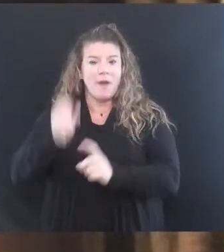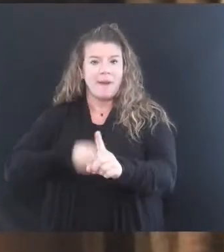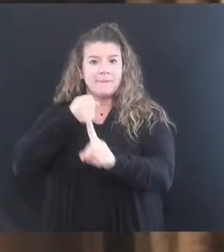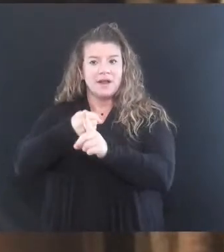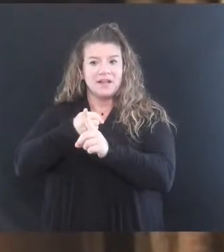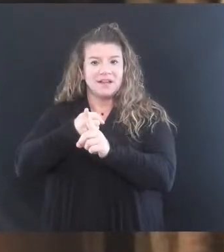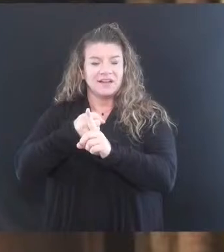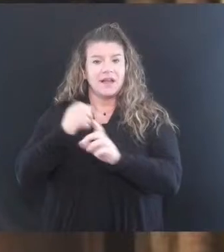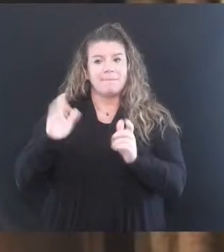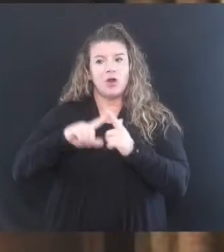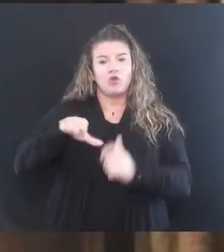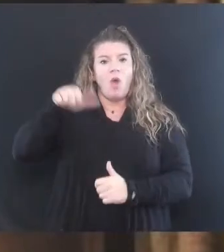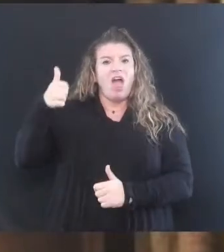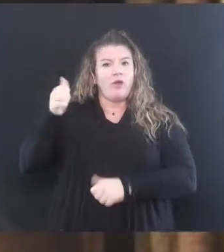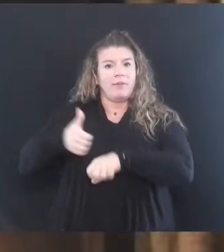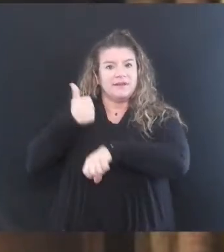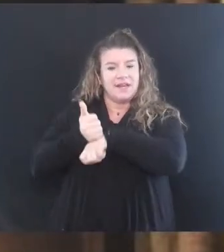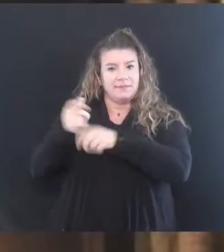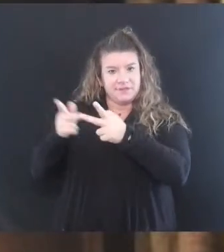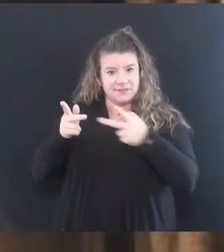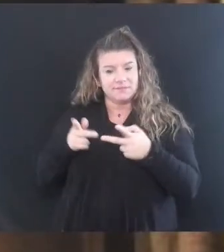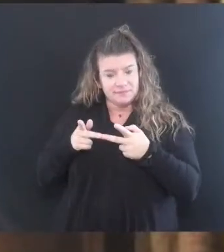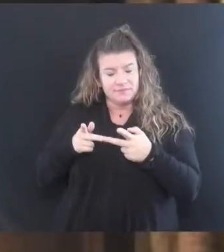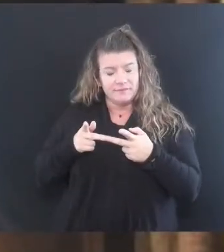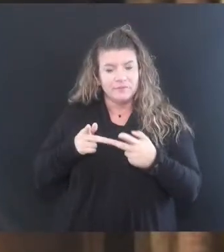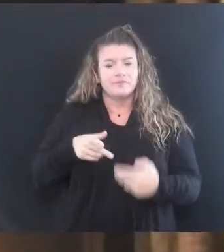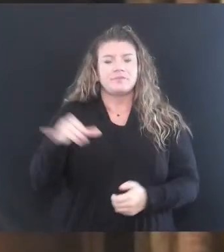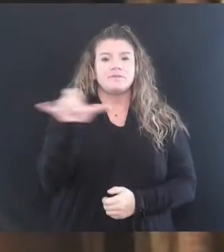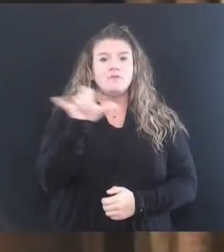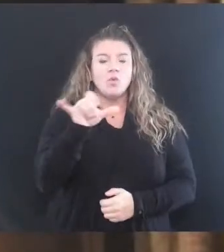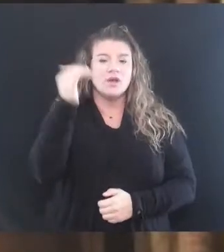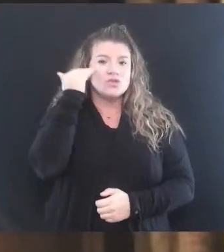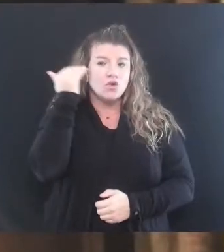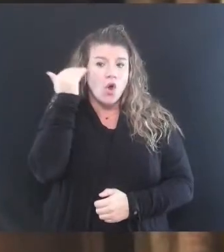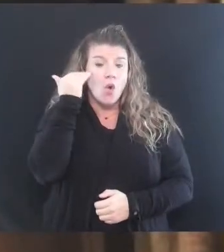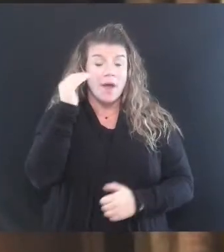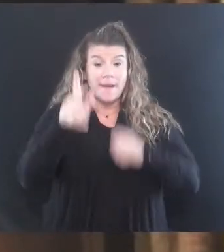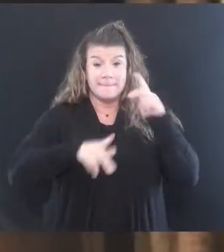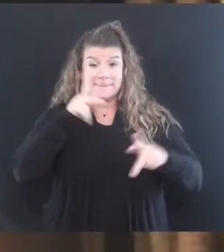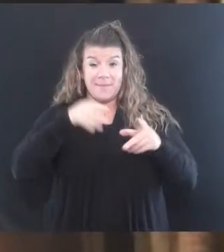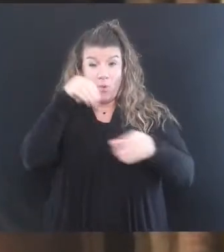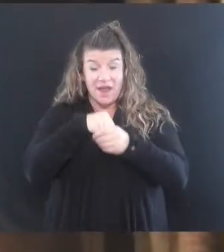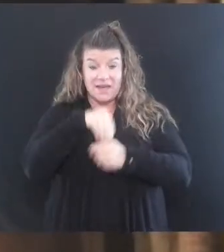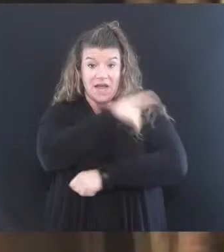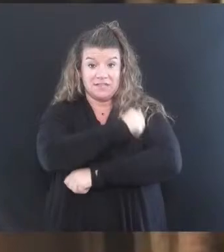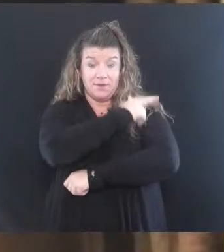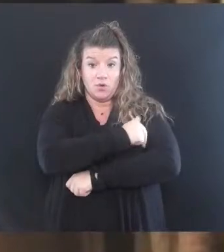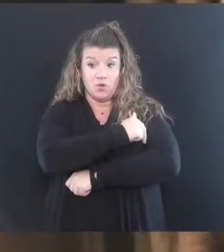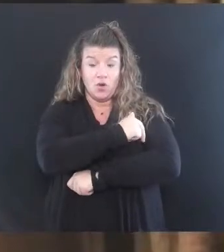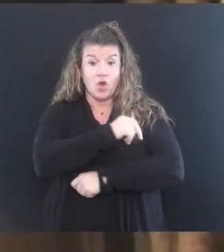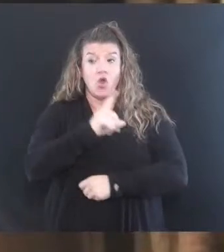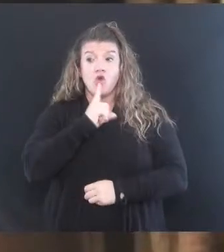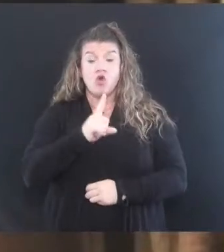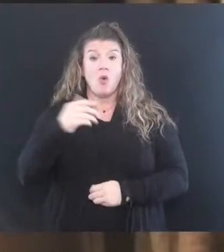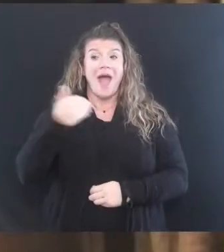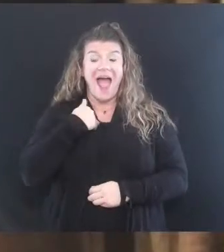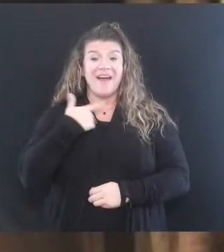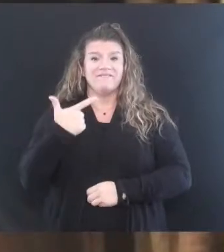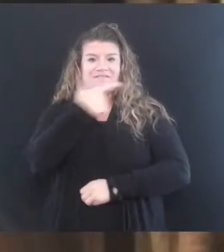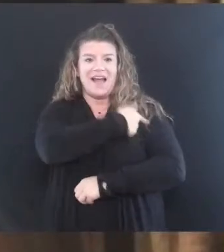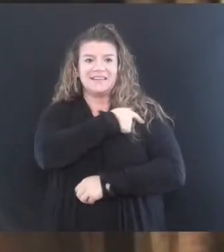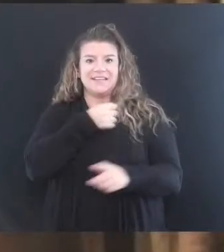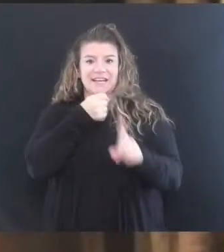we have in other settings. And we also know that people in the hospital who have vaccine